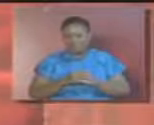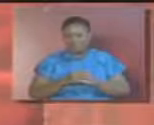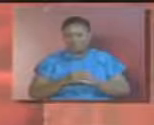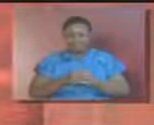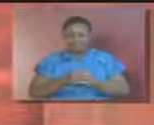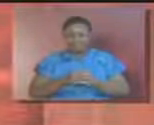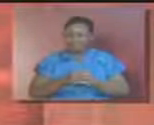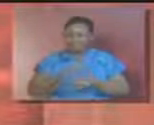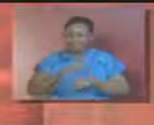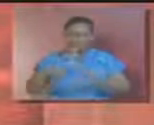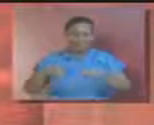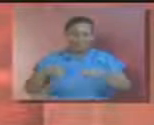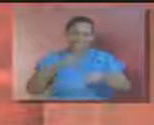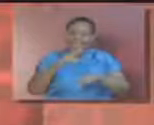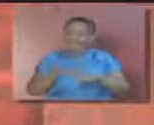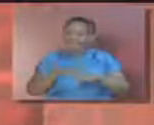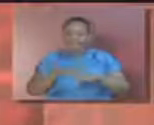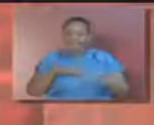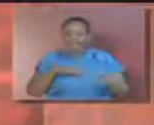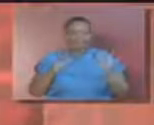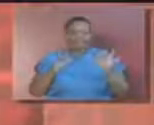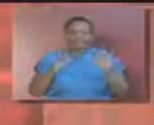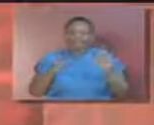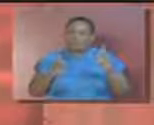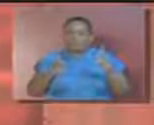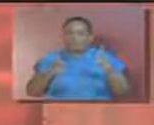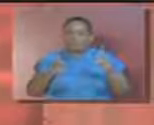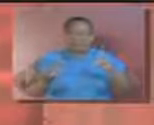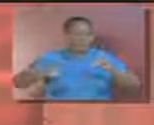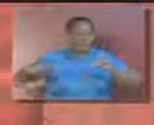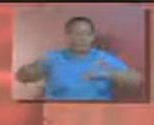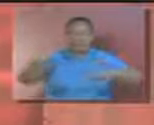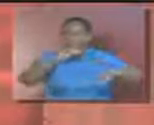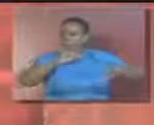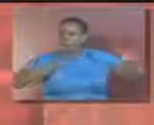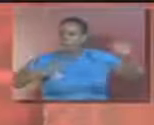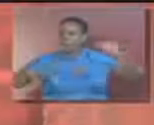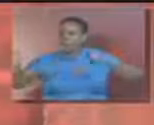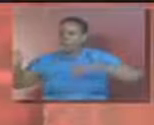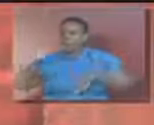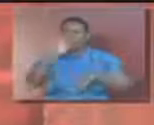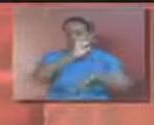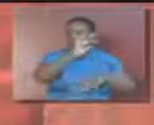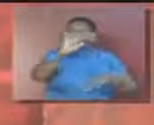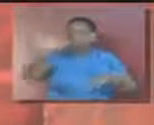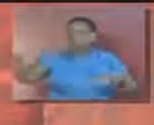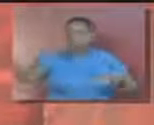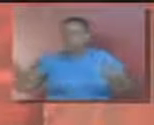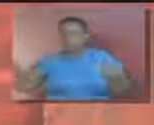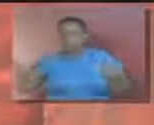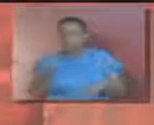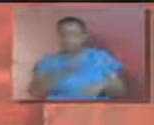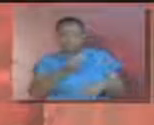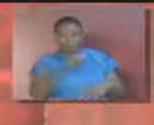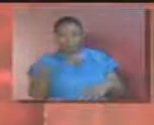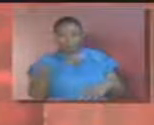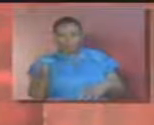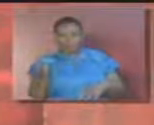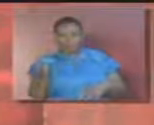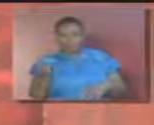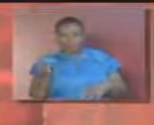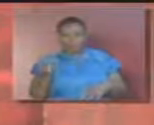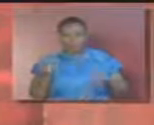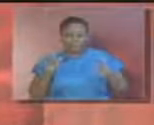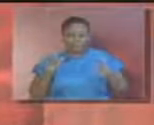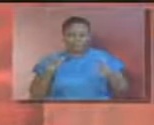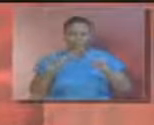circulating cases in the population. At first, it seems like they're very few, and then as that number of infectious people in the